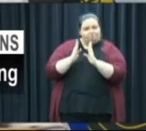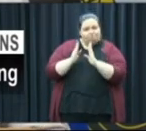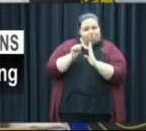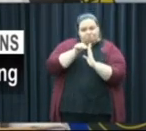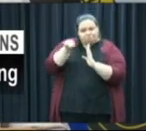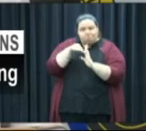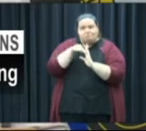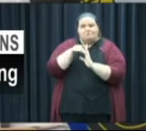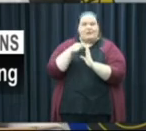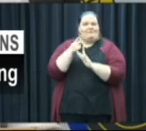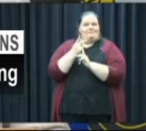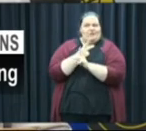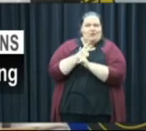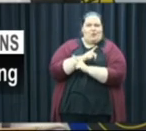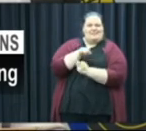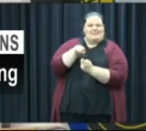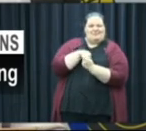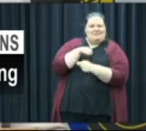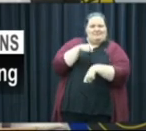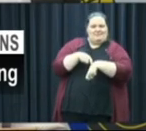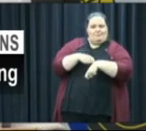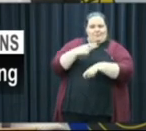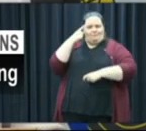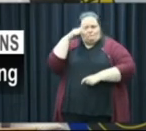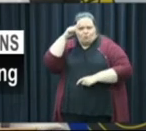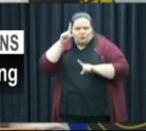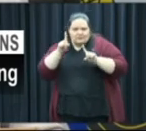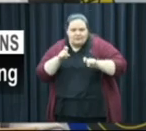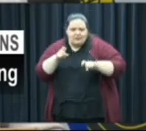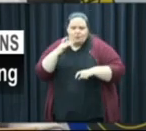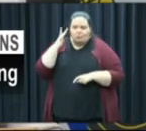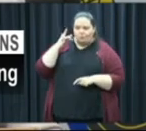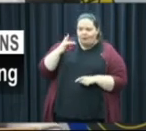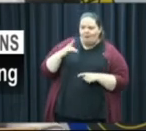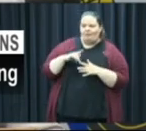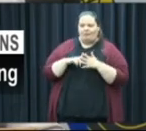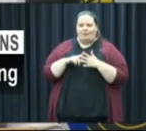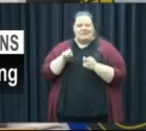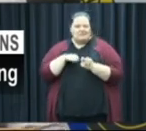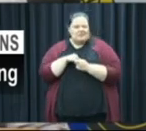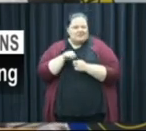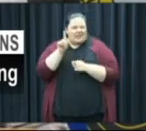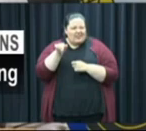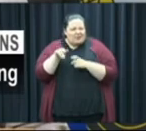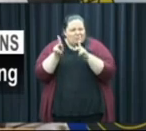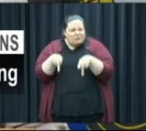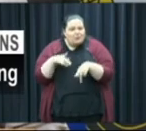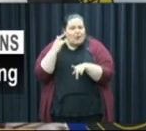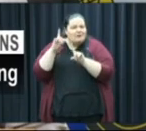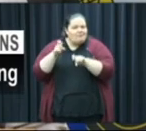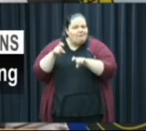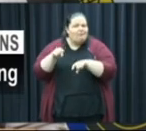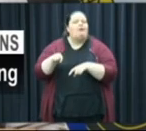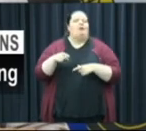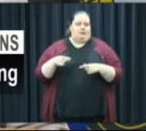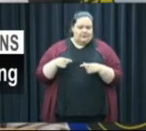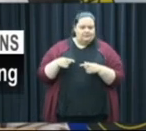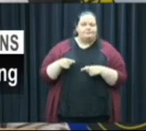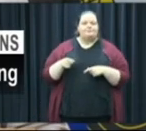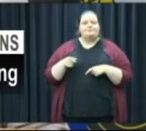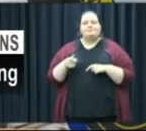have to be clear on what the purpose is and why you would be testing those particular people. Certainly,